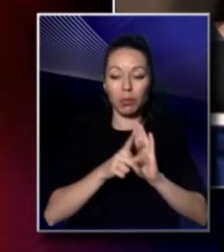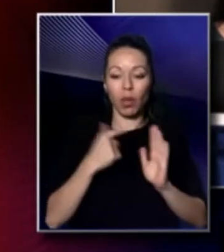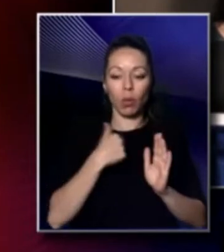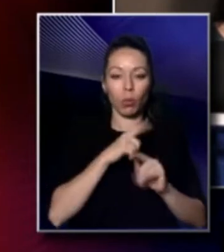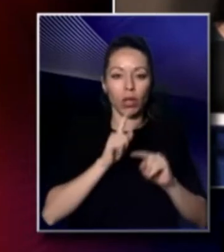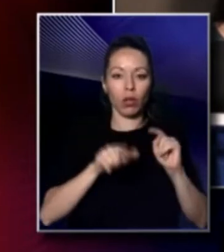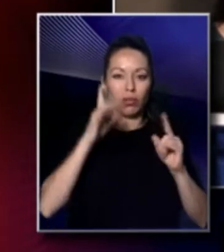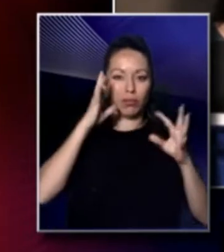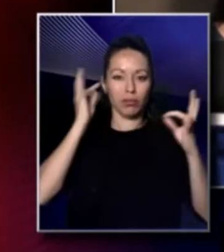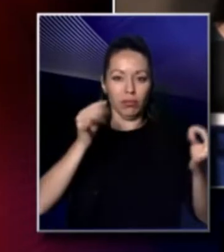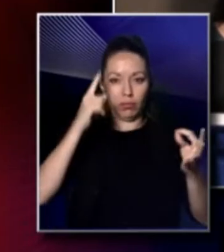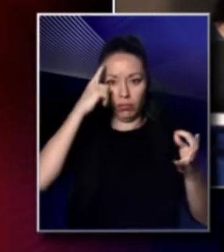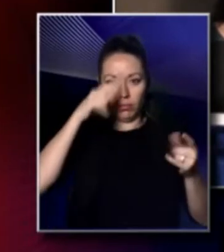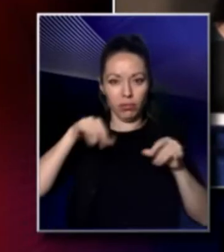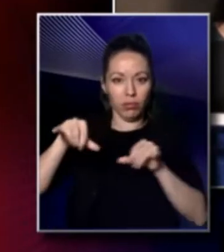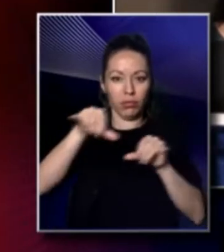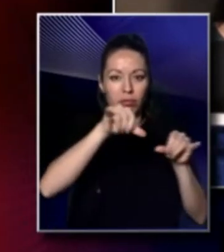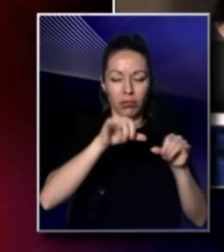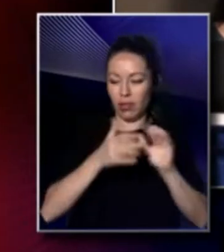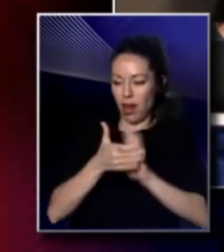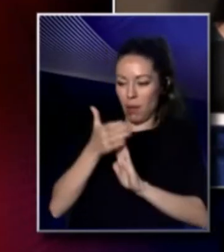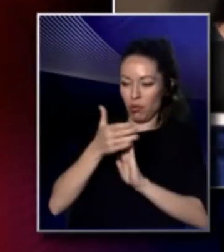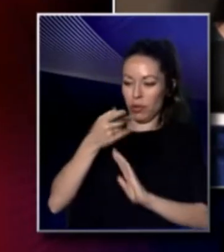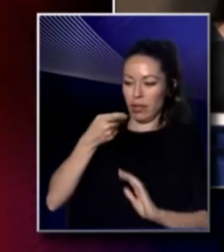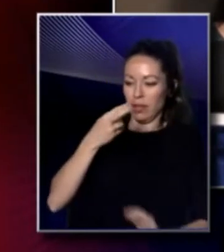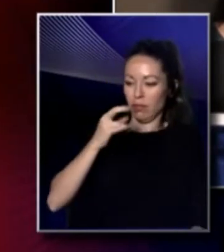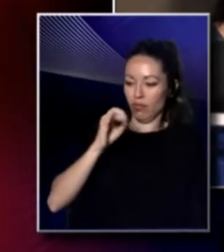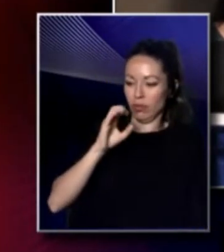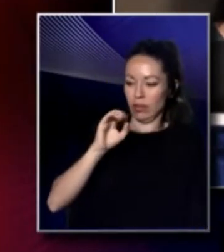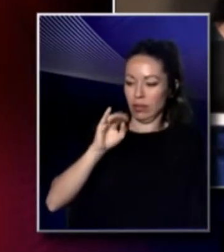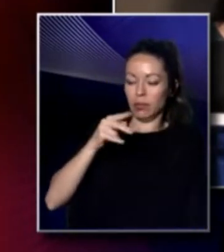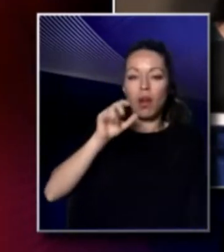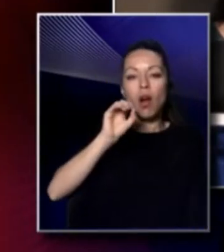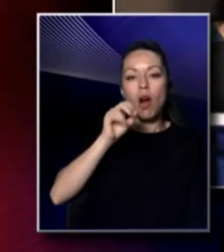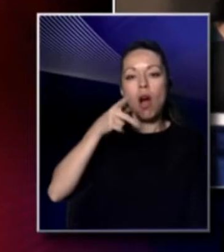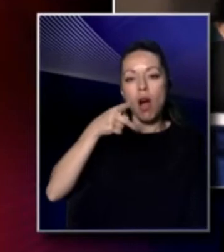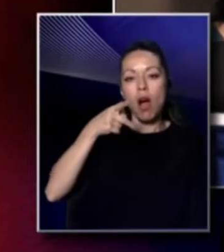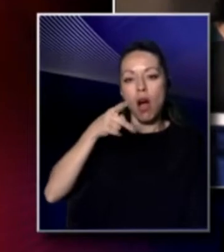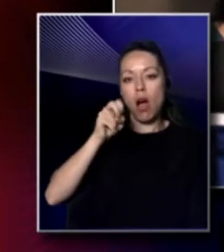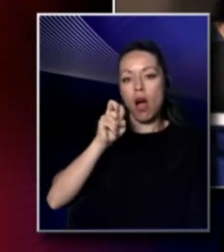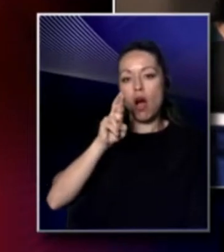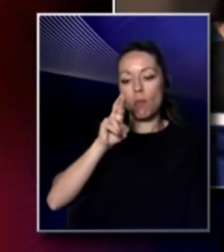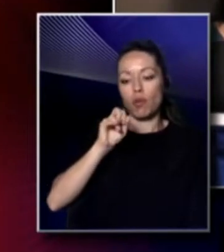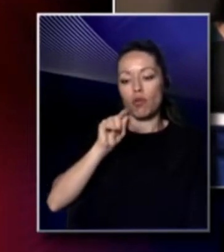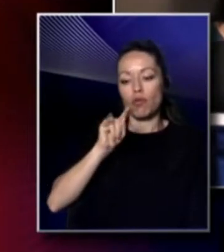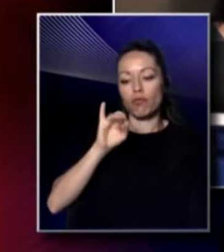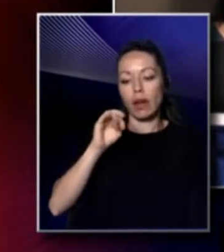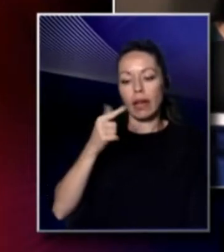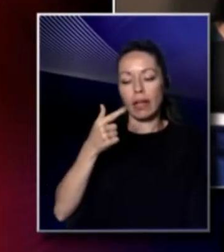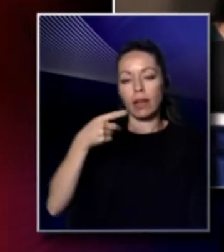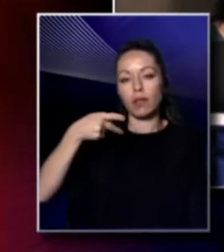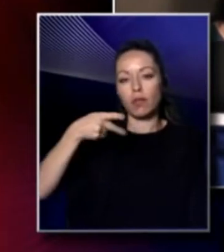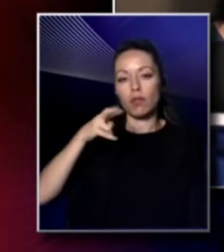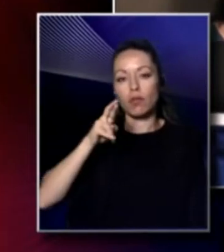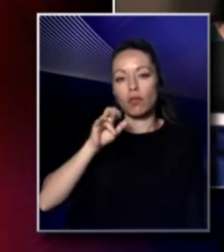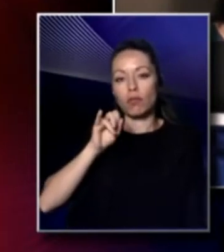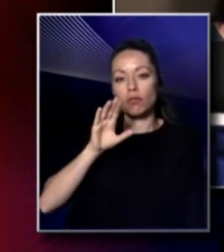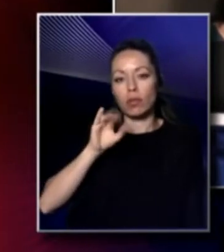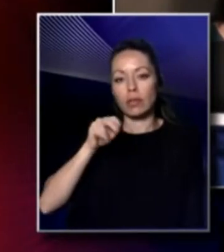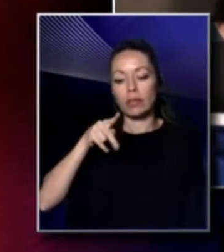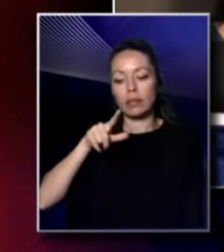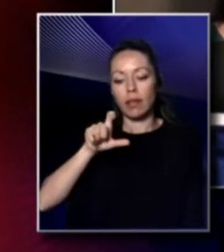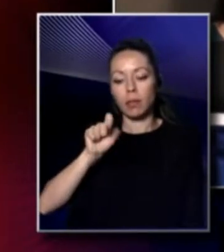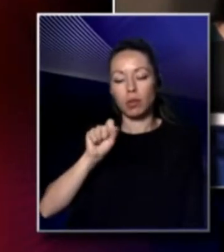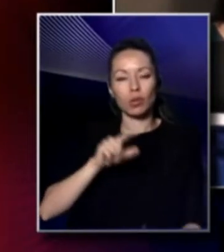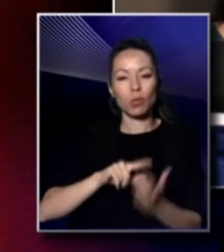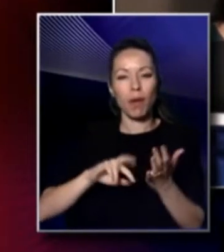operating principles, and I'm still learning what it means myself, but it seems to mean that it's how we do